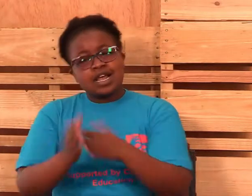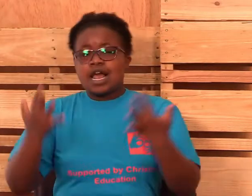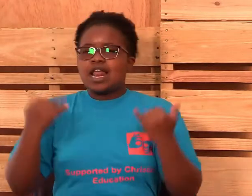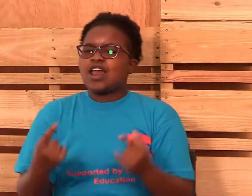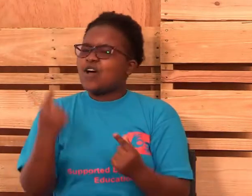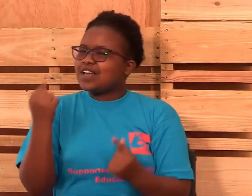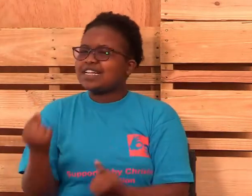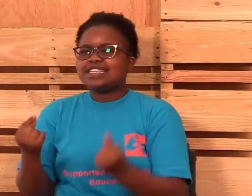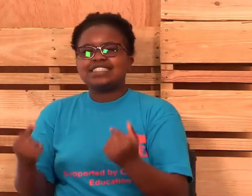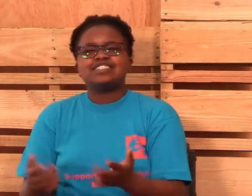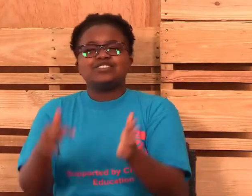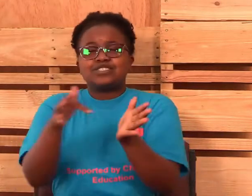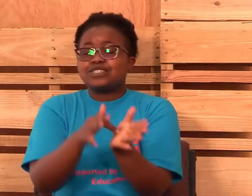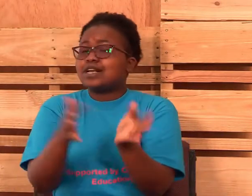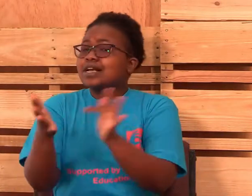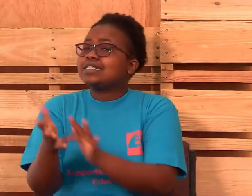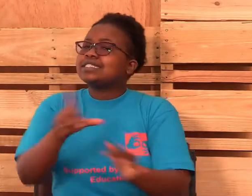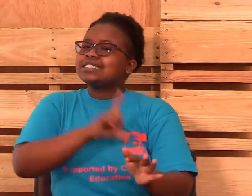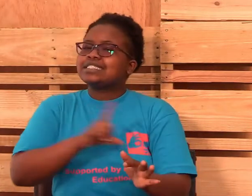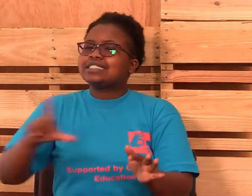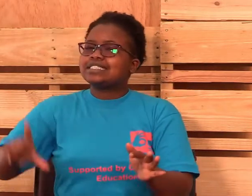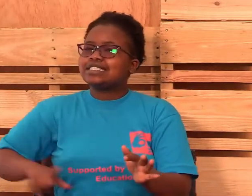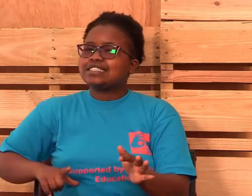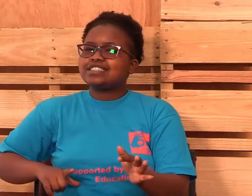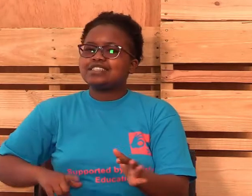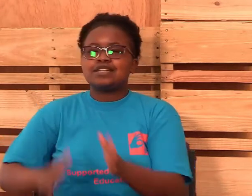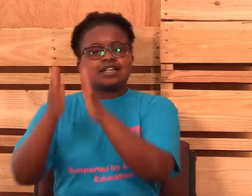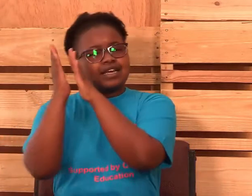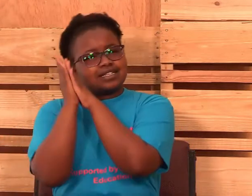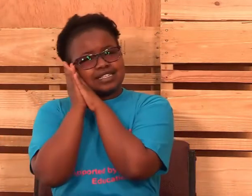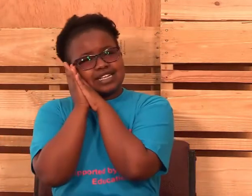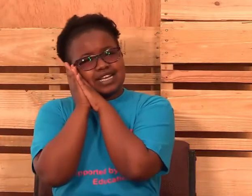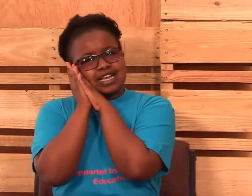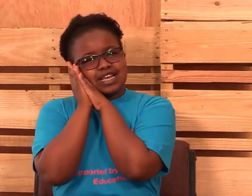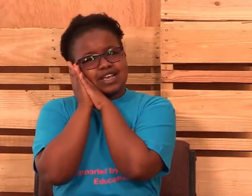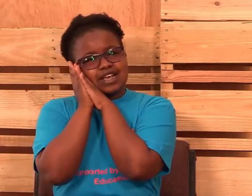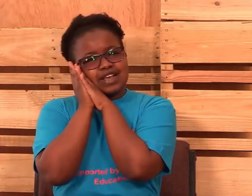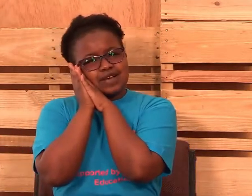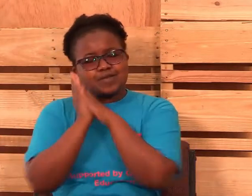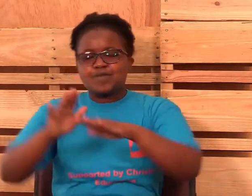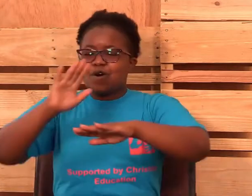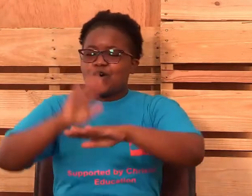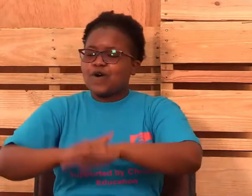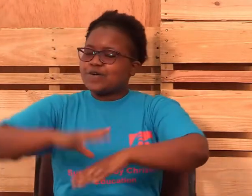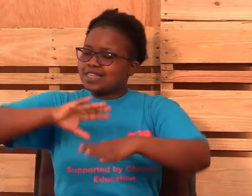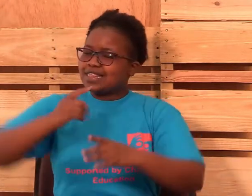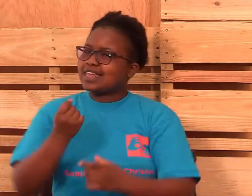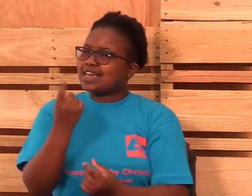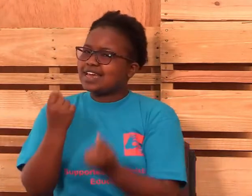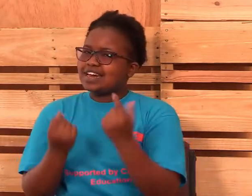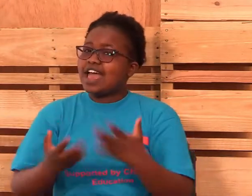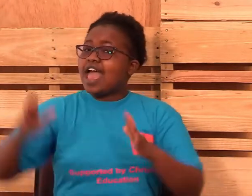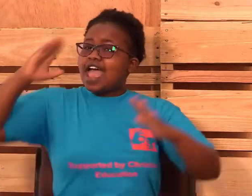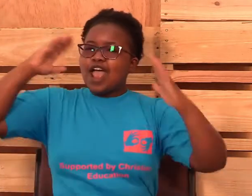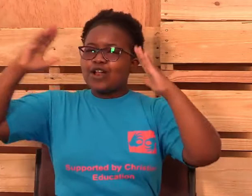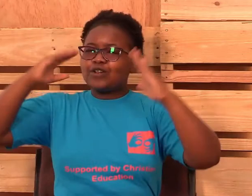little Lord Jesus asleep on the hay.